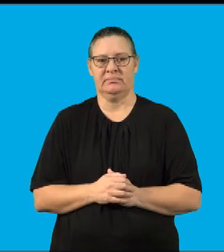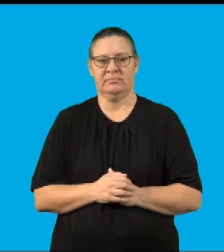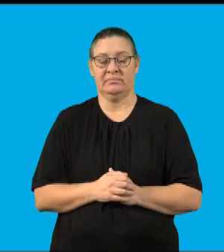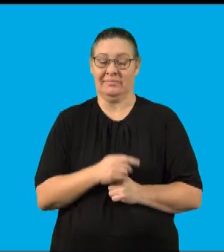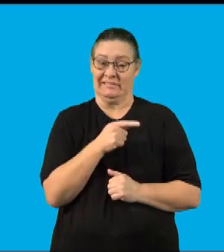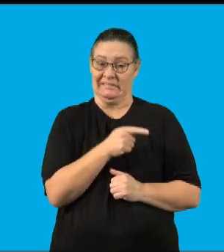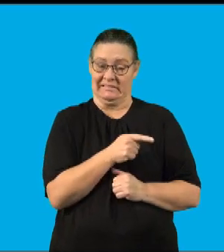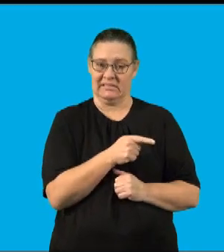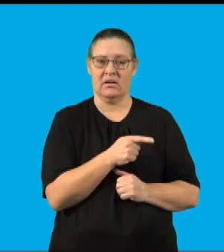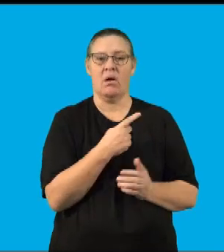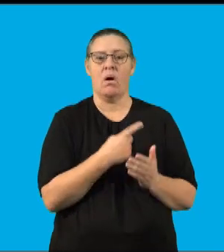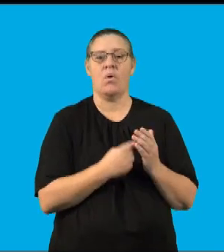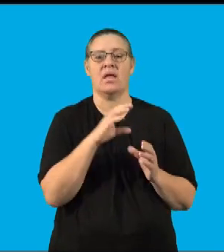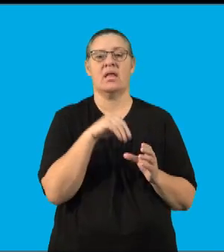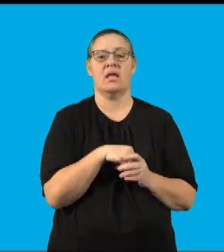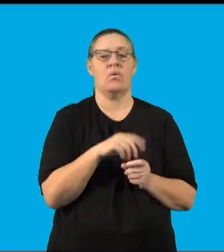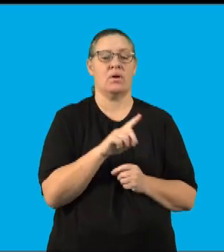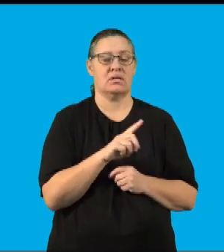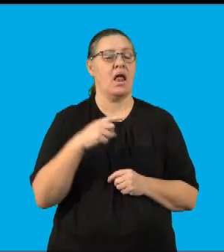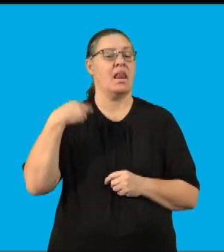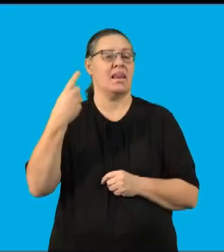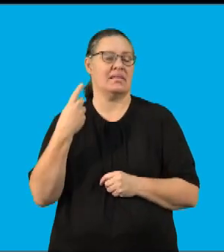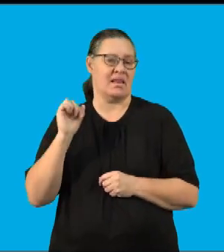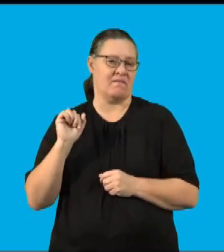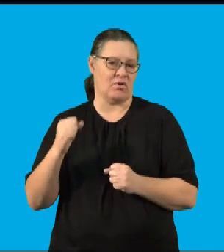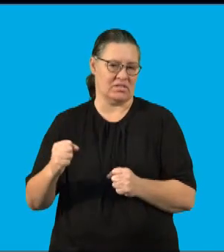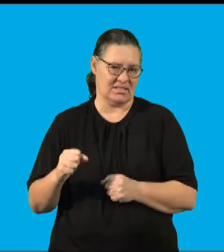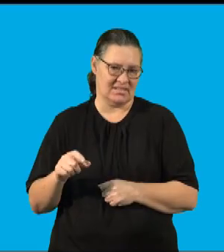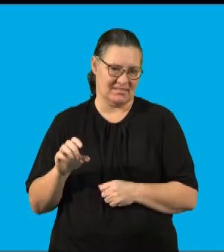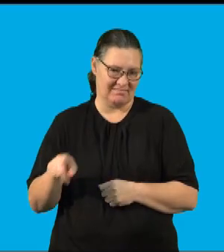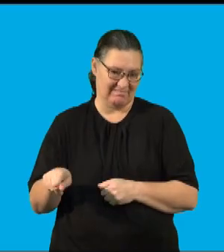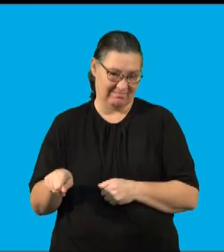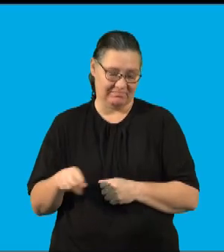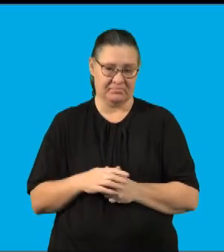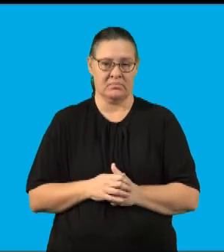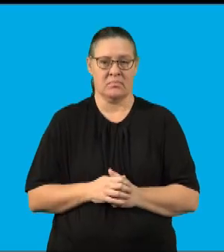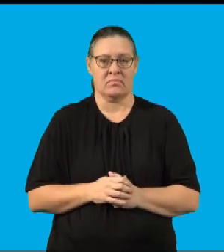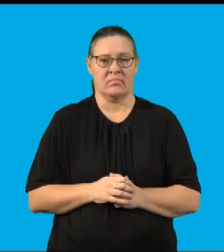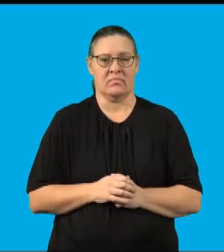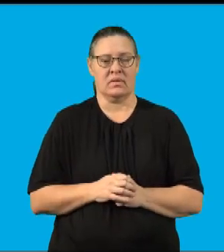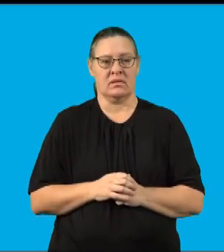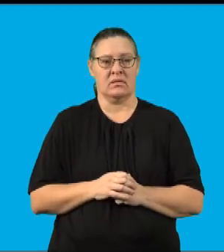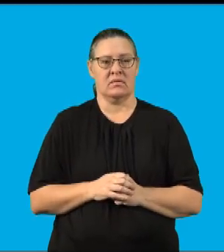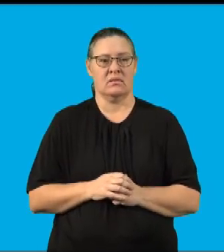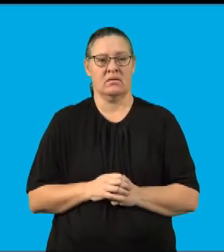And we know that the hydrocarbons, they only consist of the London forces.